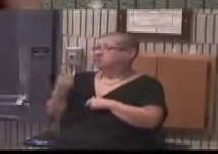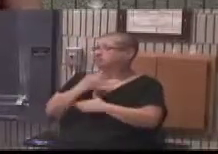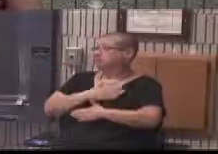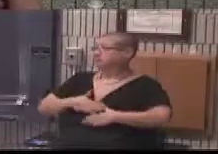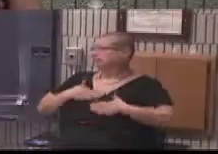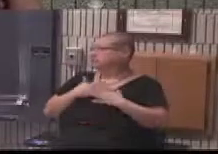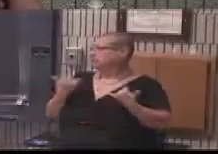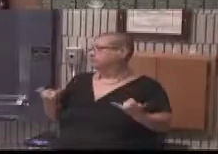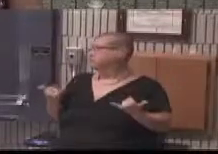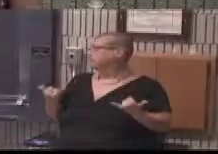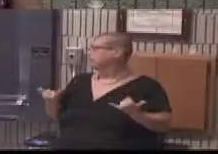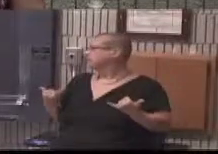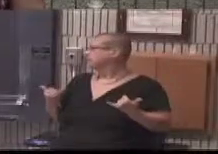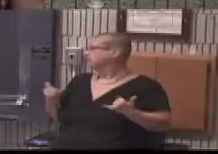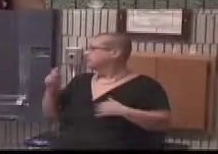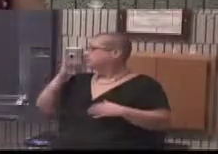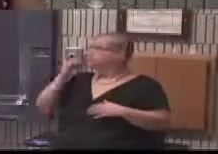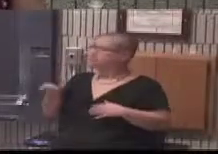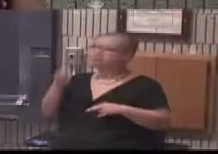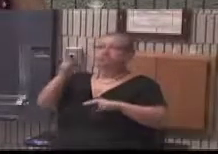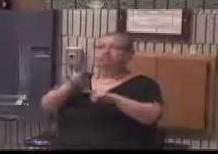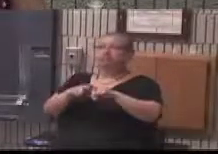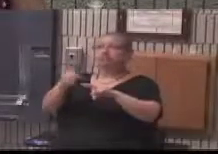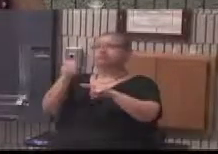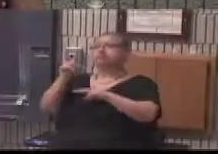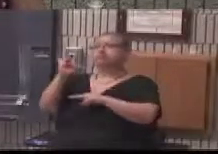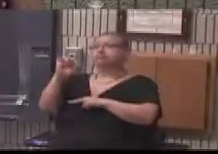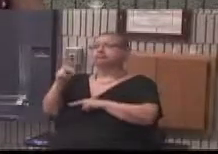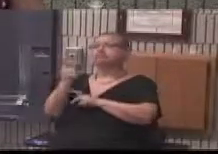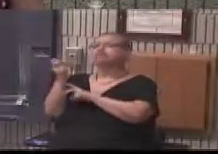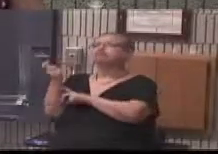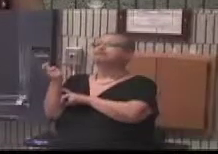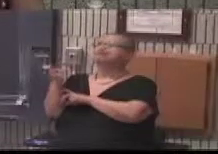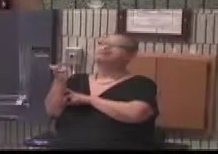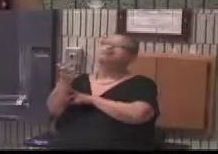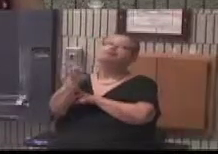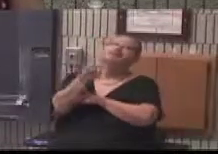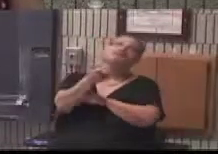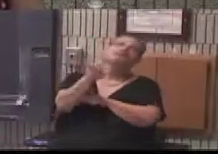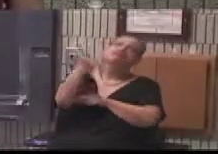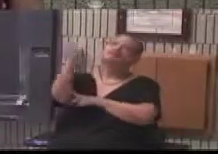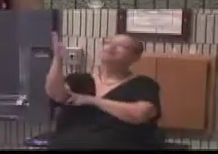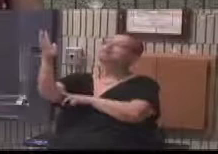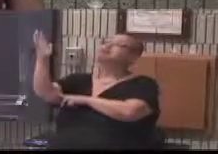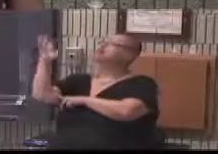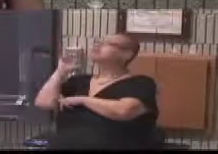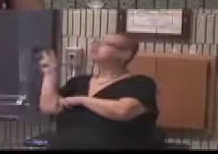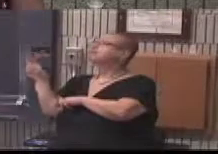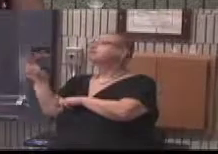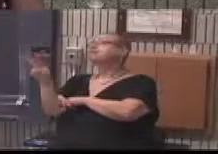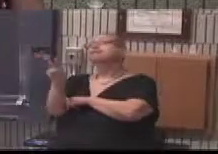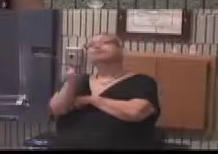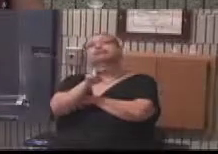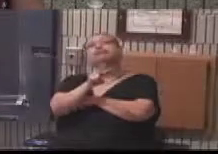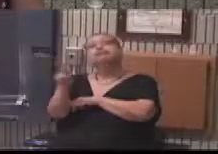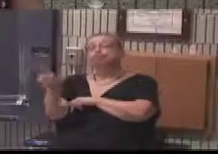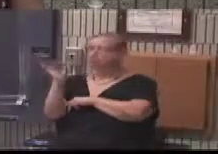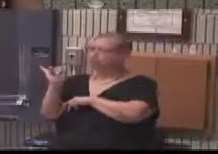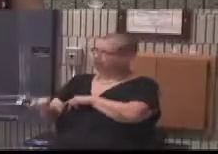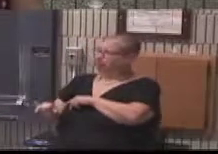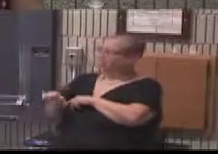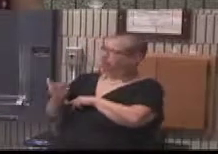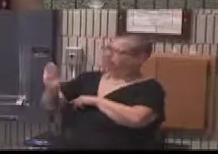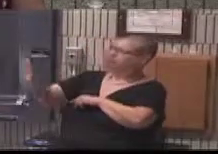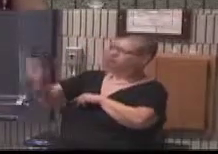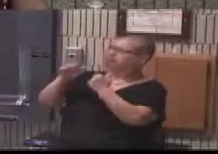day. You know, it's pretty cool to sit out on your back deck and just look at the trees and think, wow, I never noticed that before. And that's kind of what he was doing